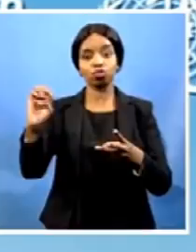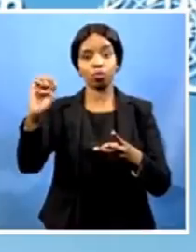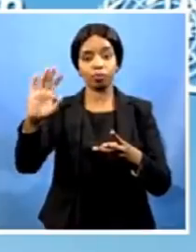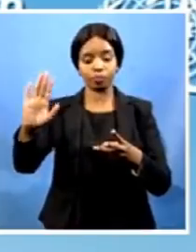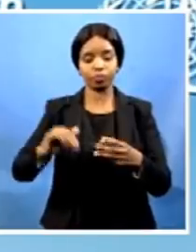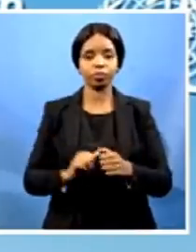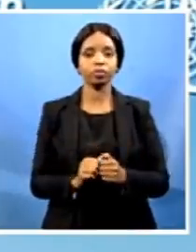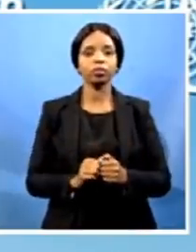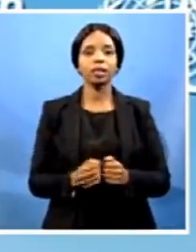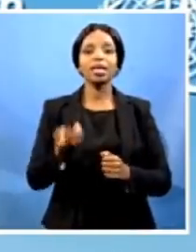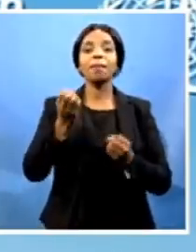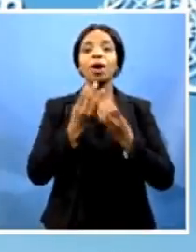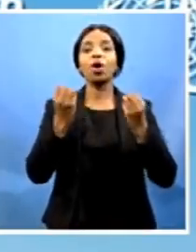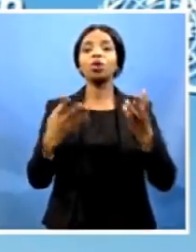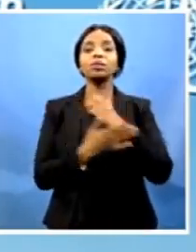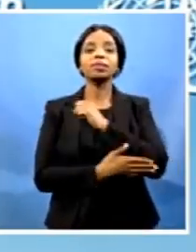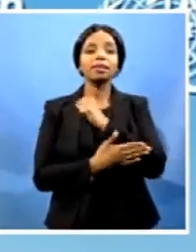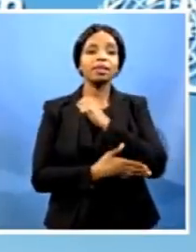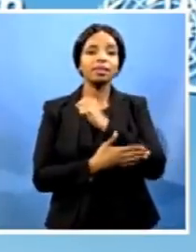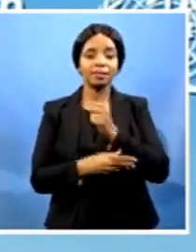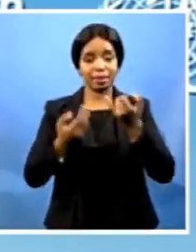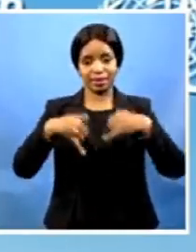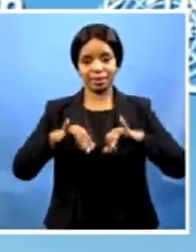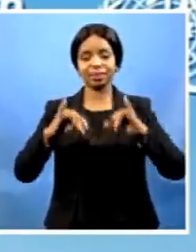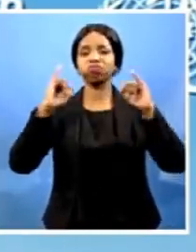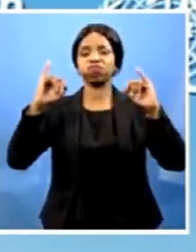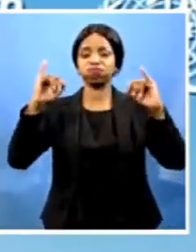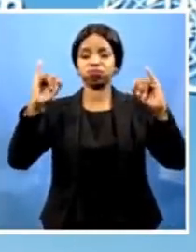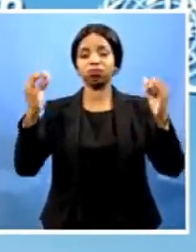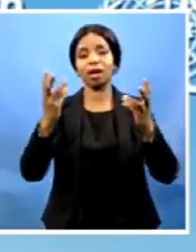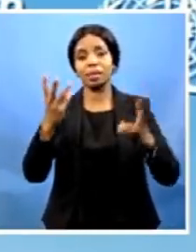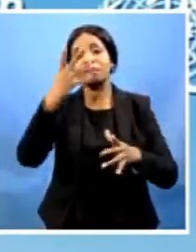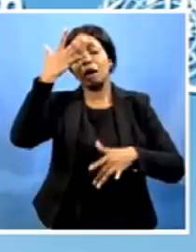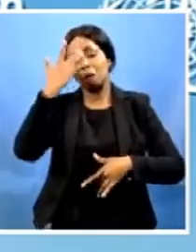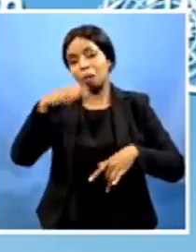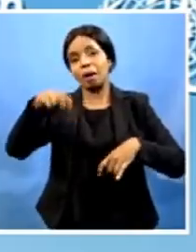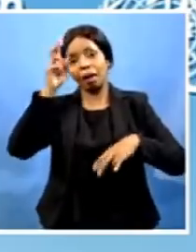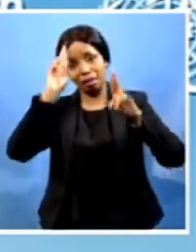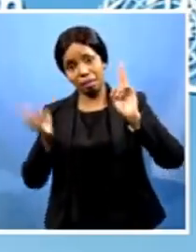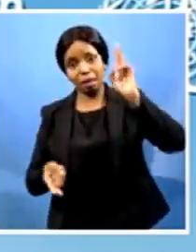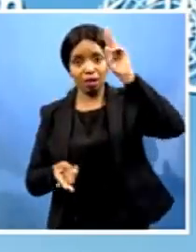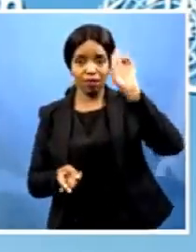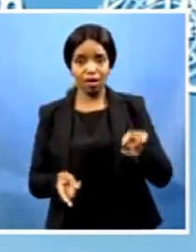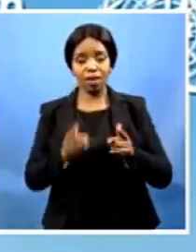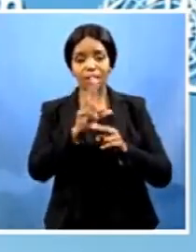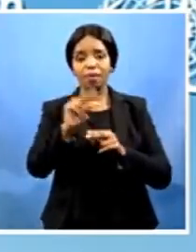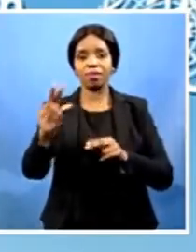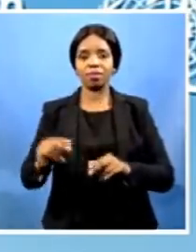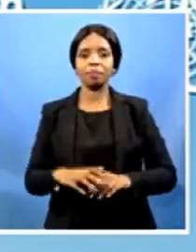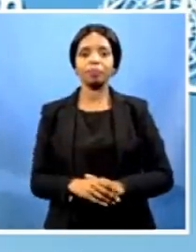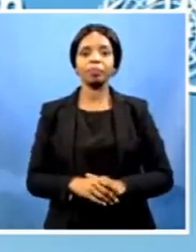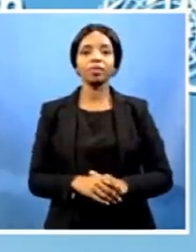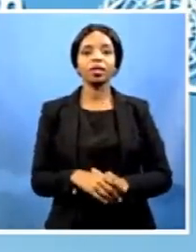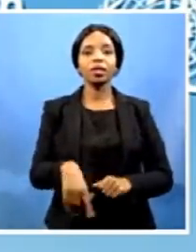epidemics, and some that were affected early in the pandemic are now starting to see a resurgence